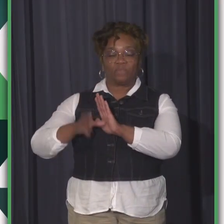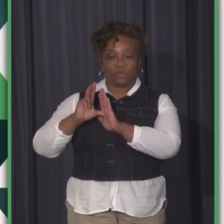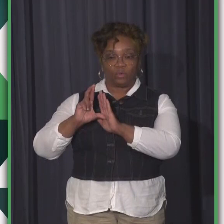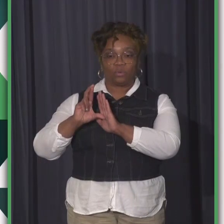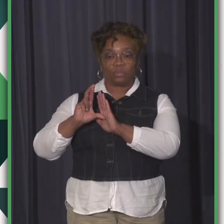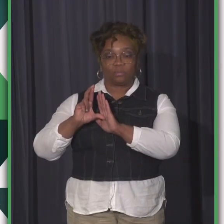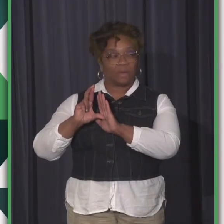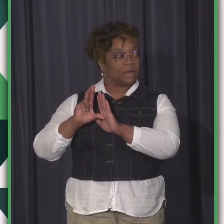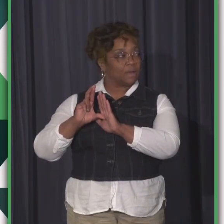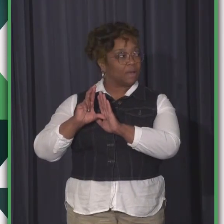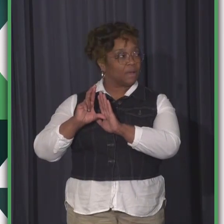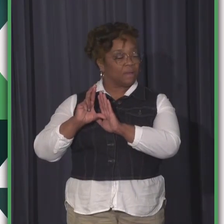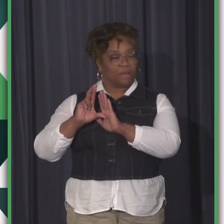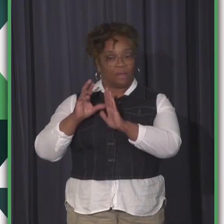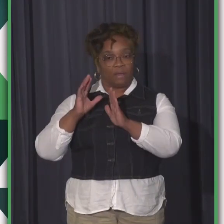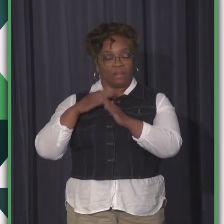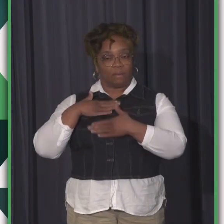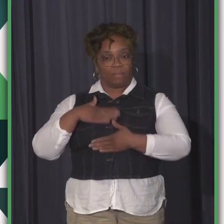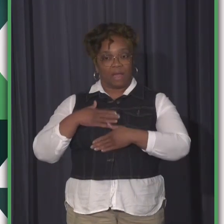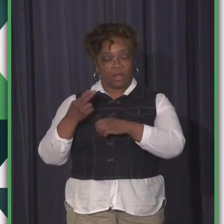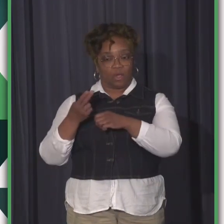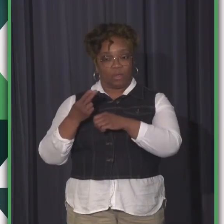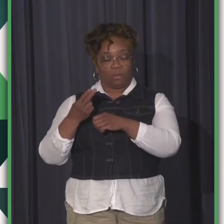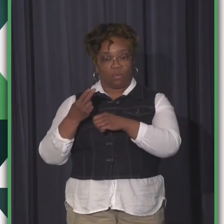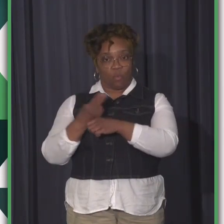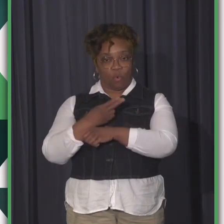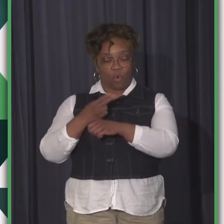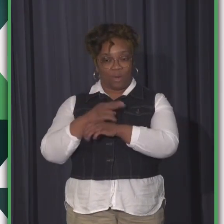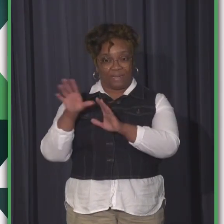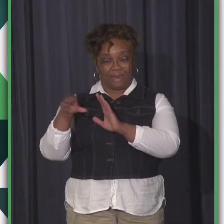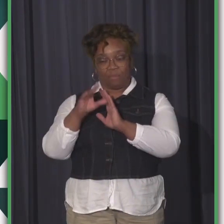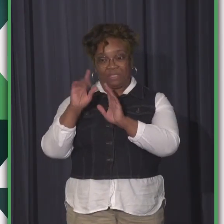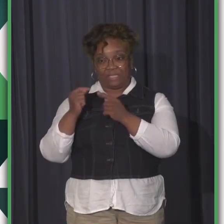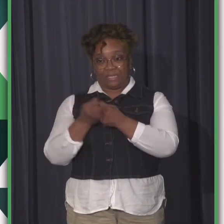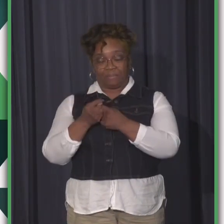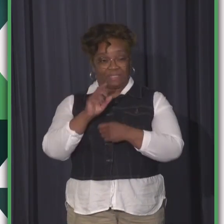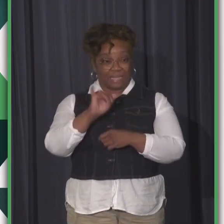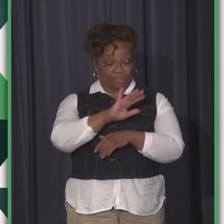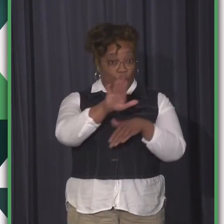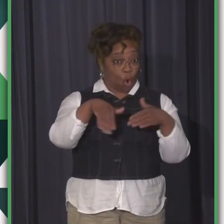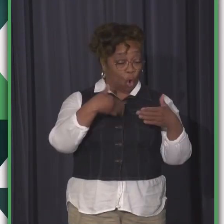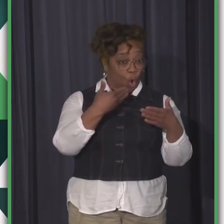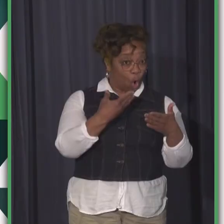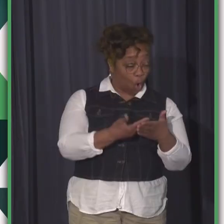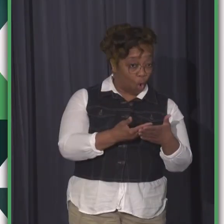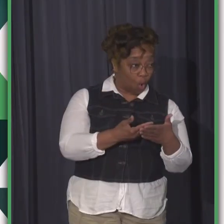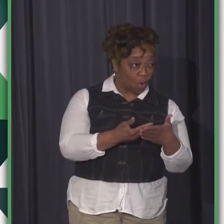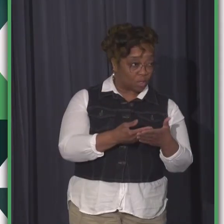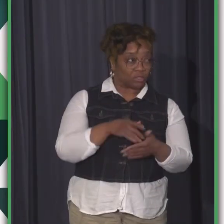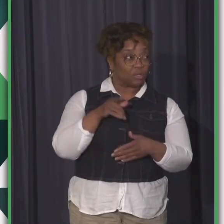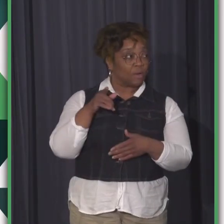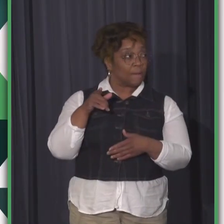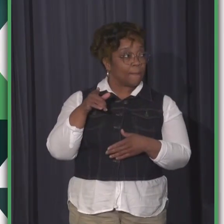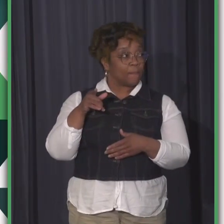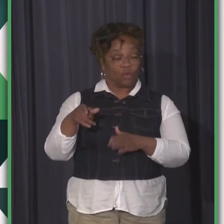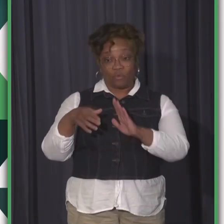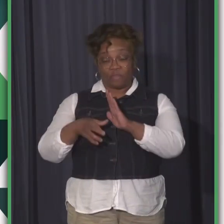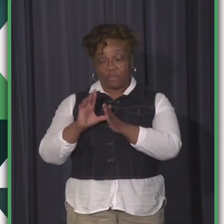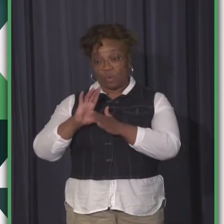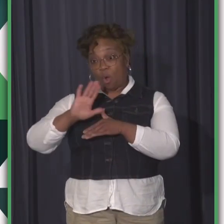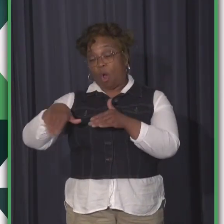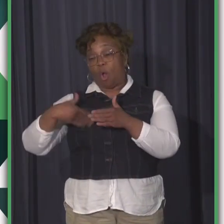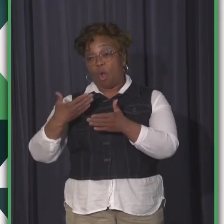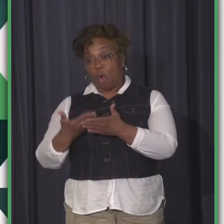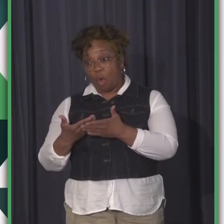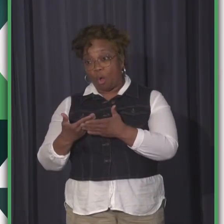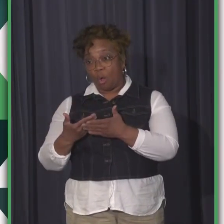team. That's all of them? That's all of them. Okay. I'm sorry. So you review 100% of all the events? I'm That's-